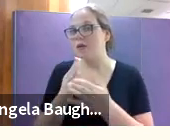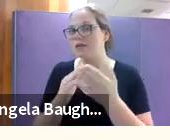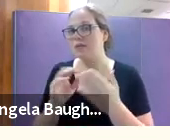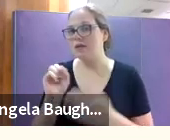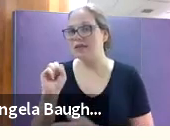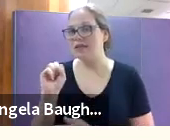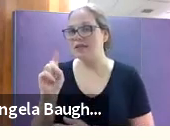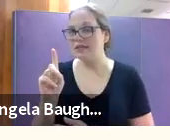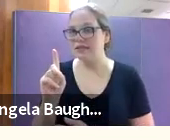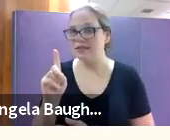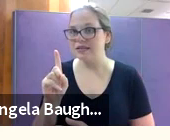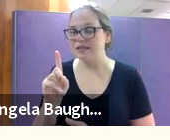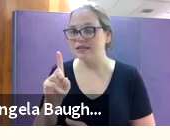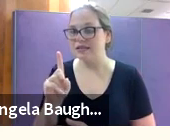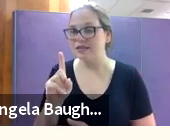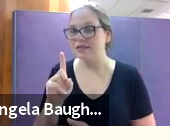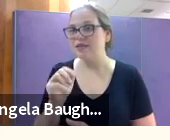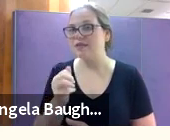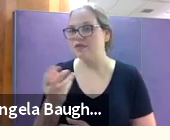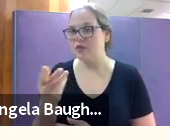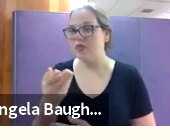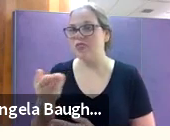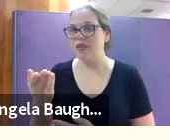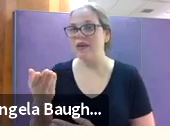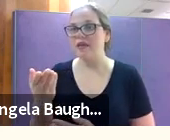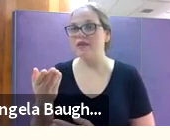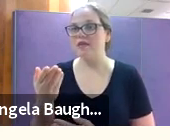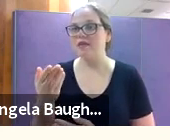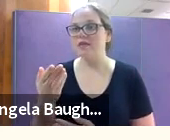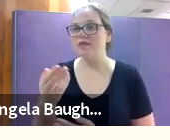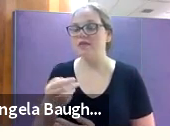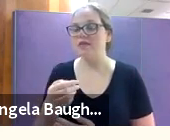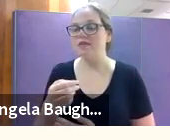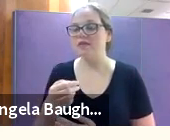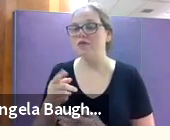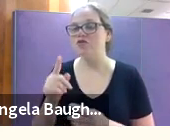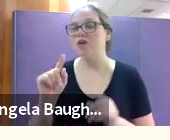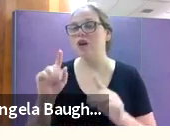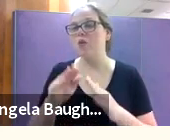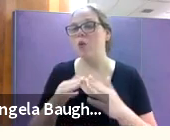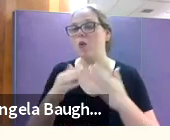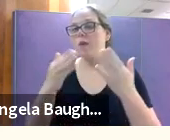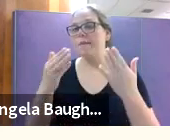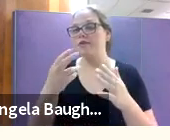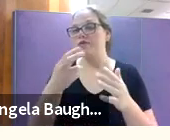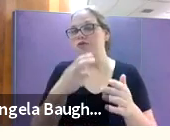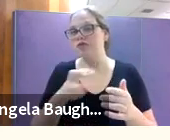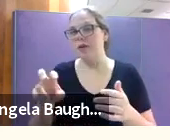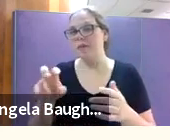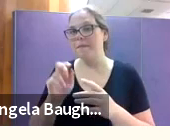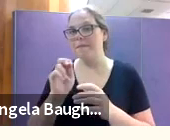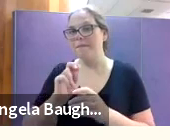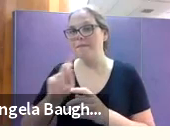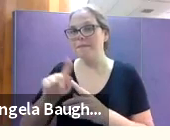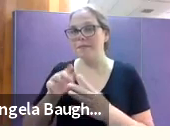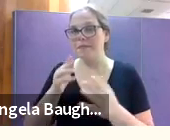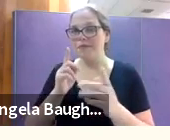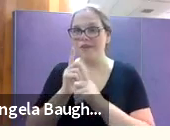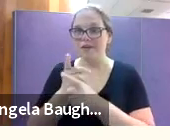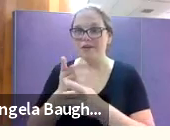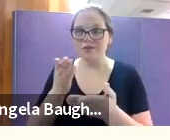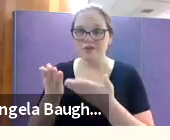meeting. So there's a couple of things going to be happening as we try to reopen, transition back to the service delivery. So the sooner